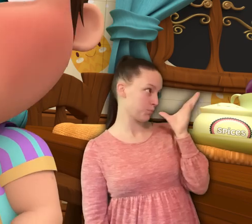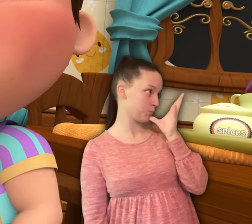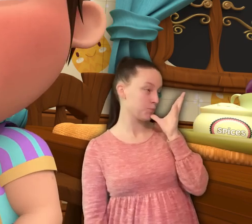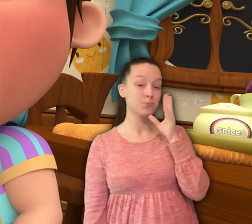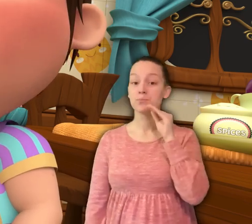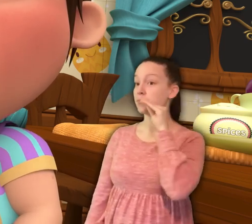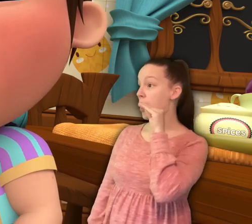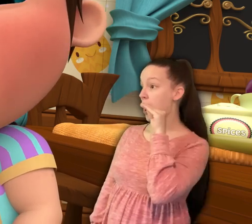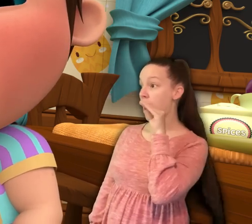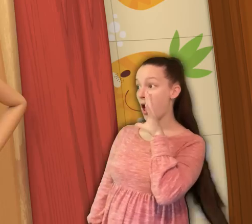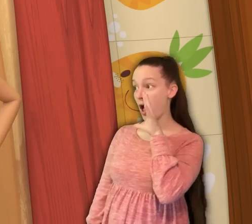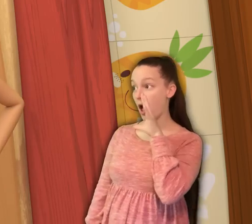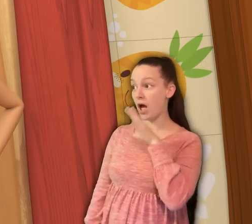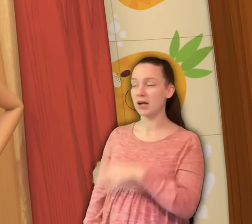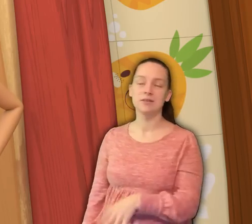lies